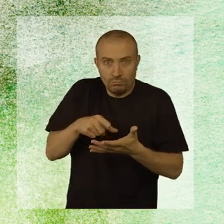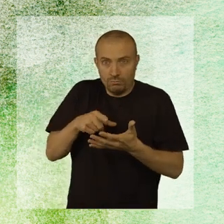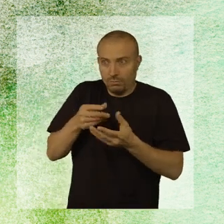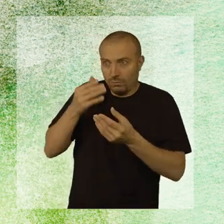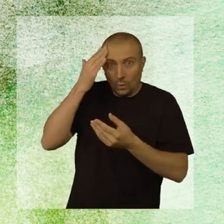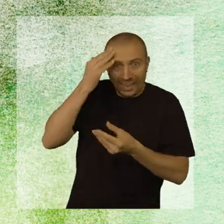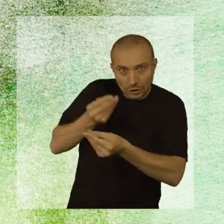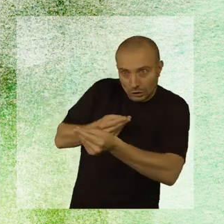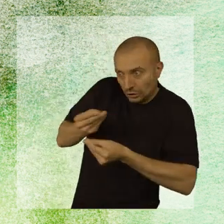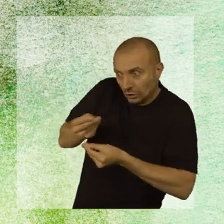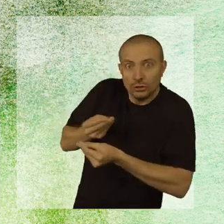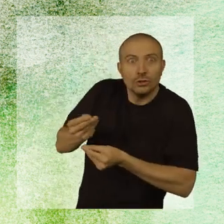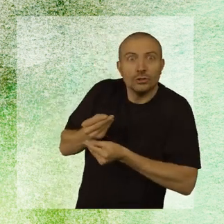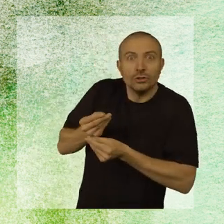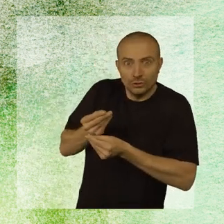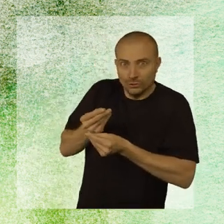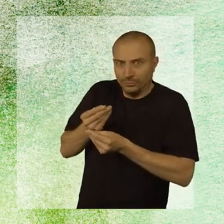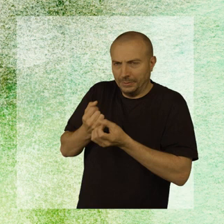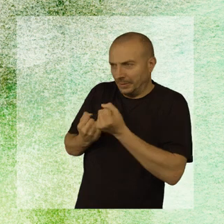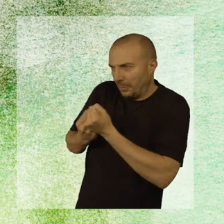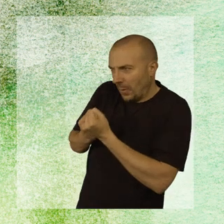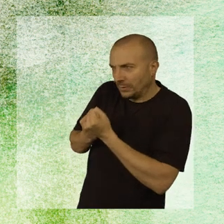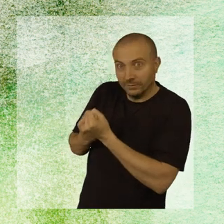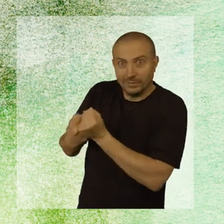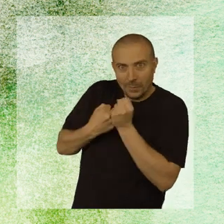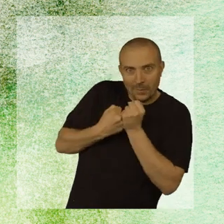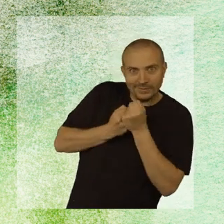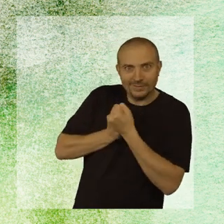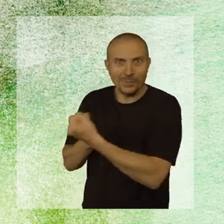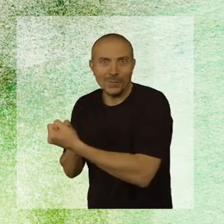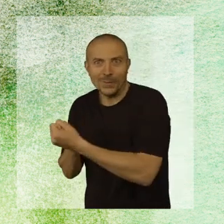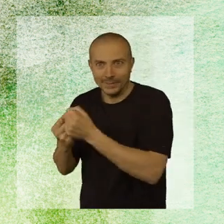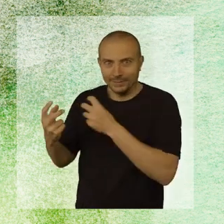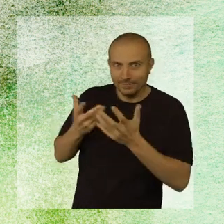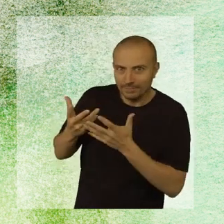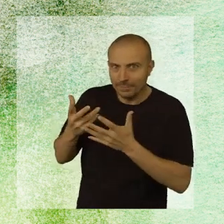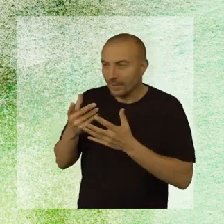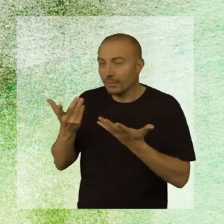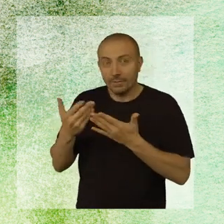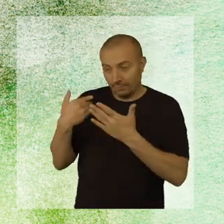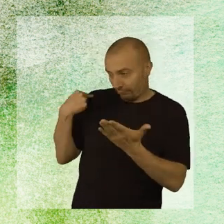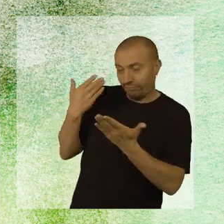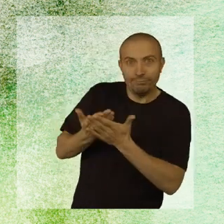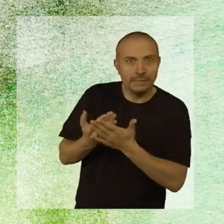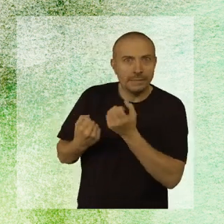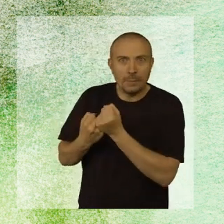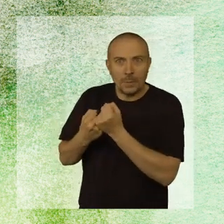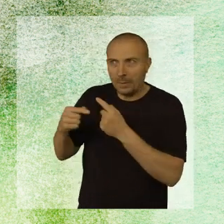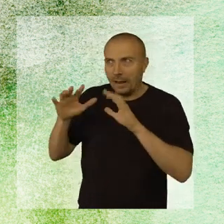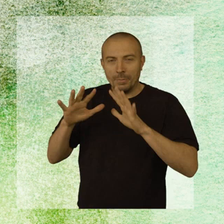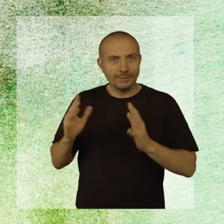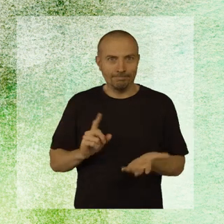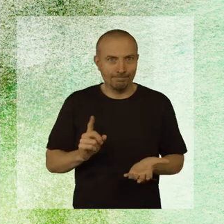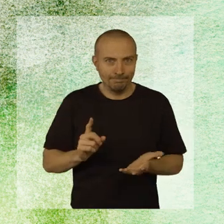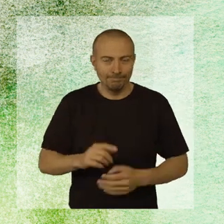A space of learning and to exchange knowledge so we can support each other in this space. Part of what we haven't had for so long is that support